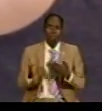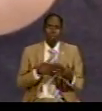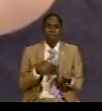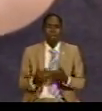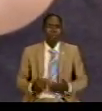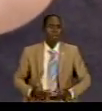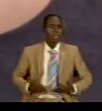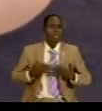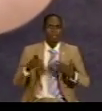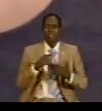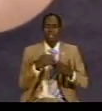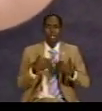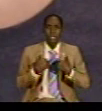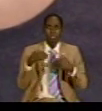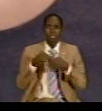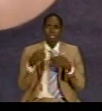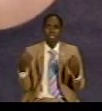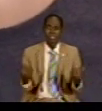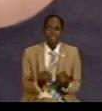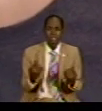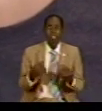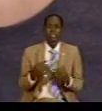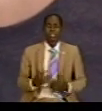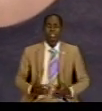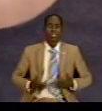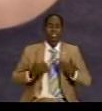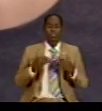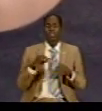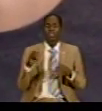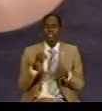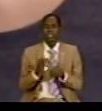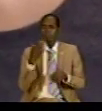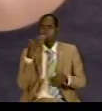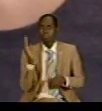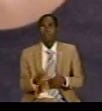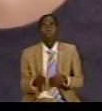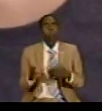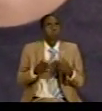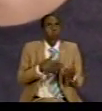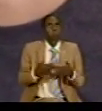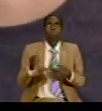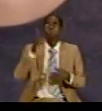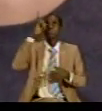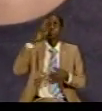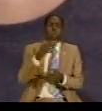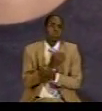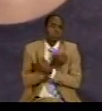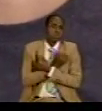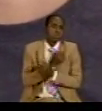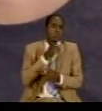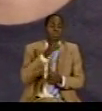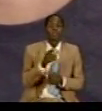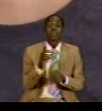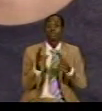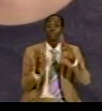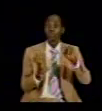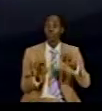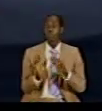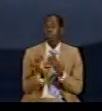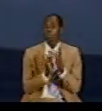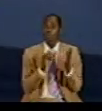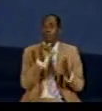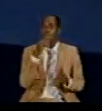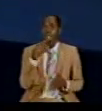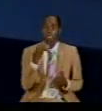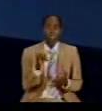in sin and living in evil, that God loves them unconditionally. The Bible does not say that, for we